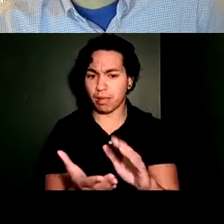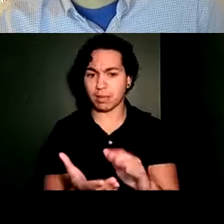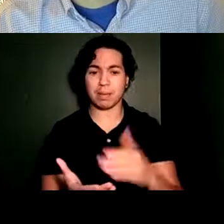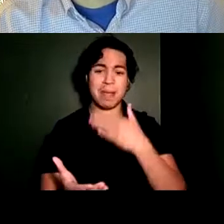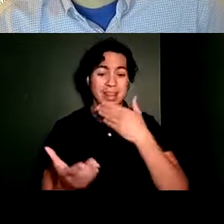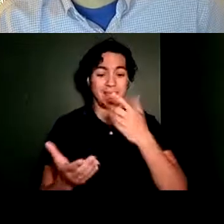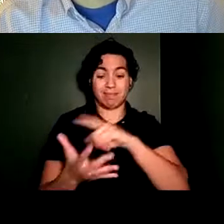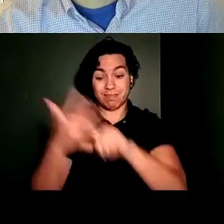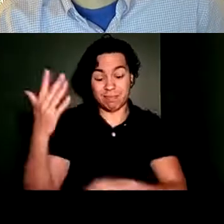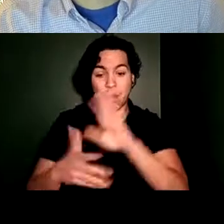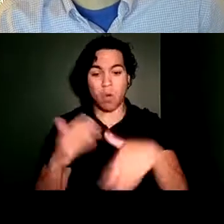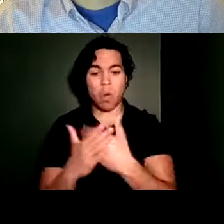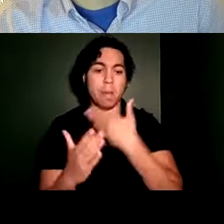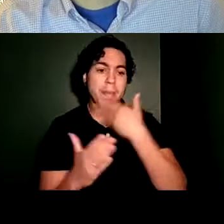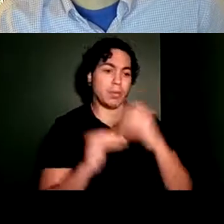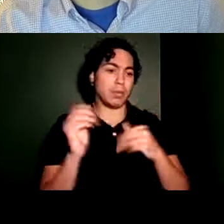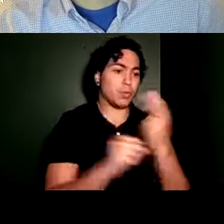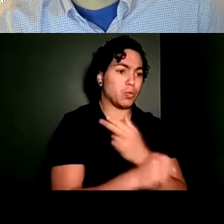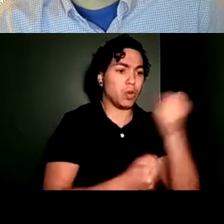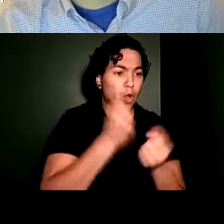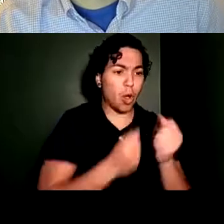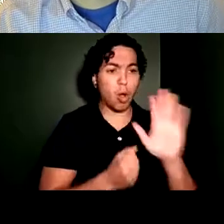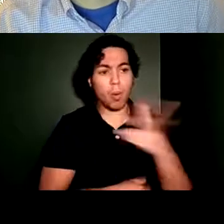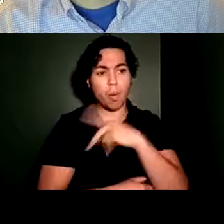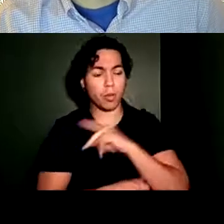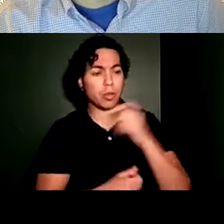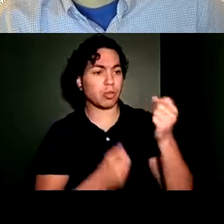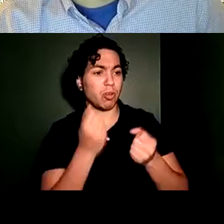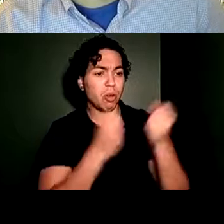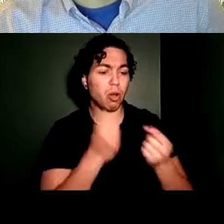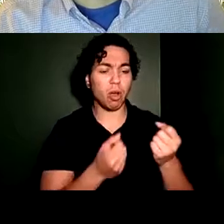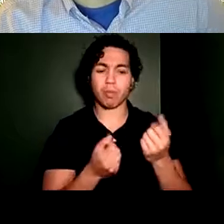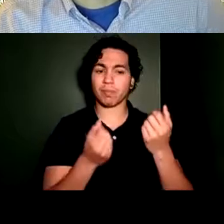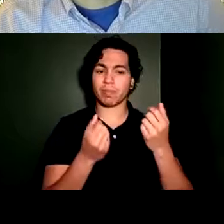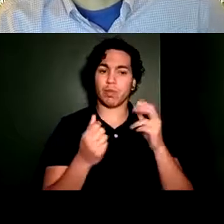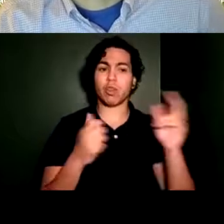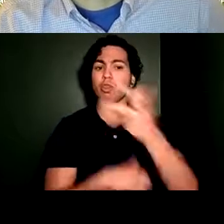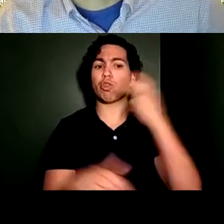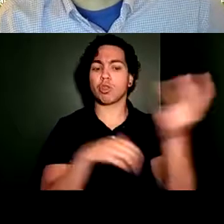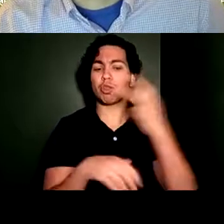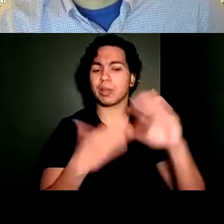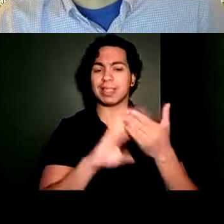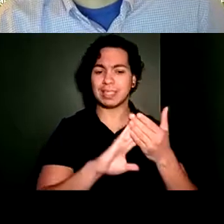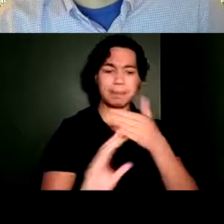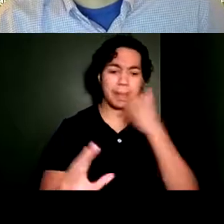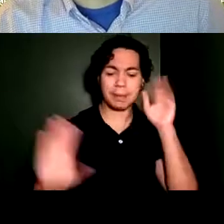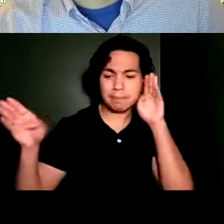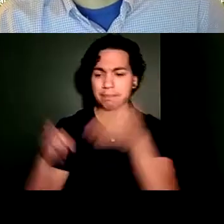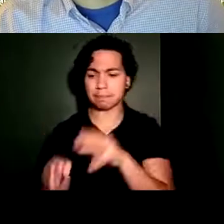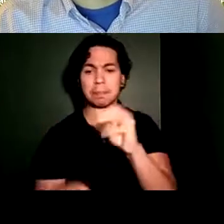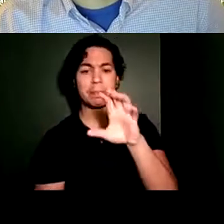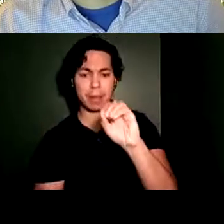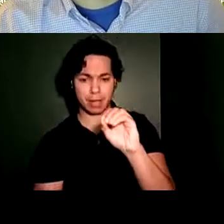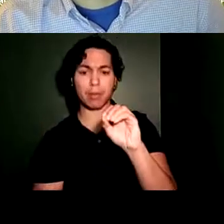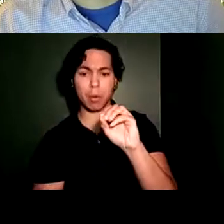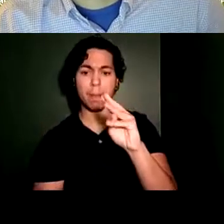cars or their own personal vehicles or rideshare as a way to be able to get around cities. And so what we're seeing is that when cities offer